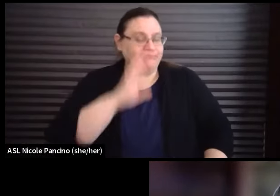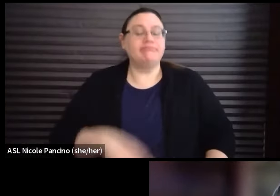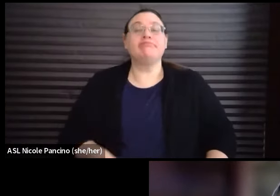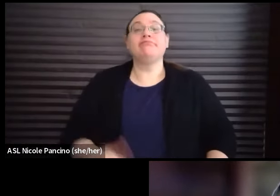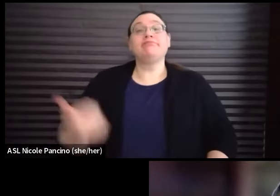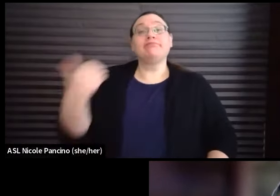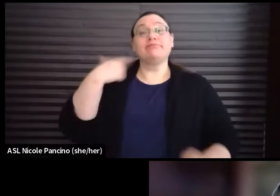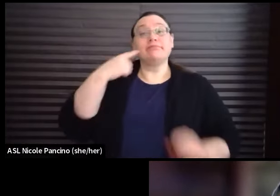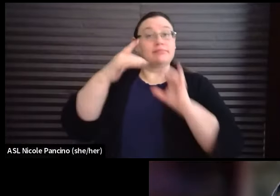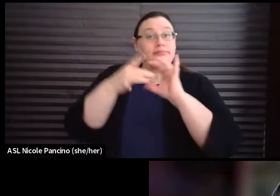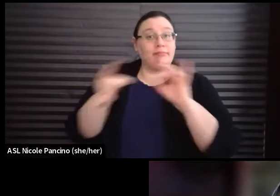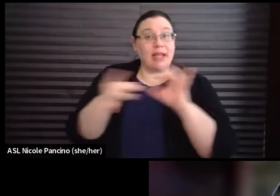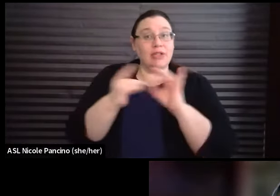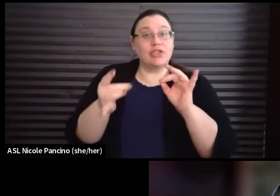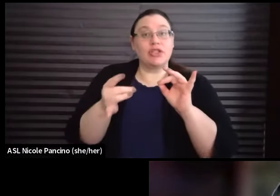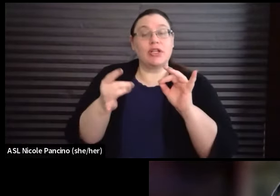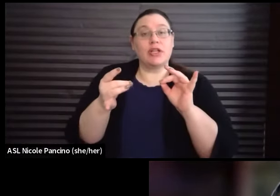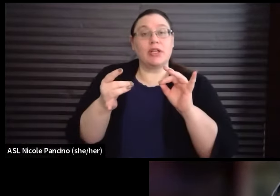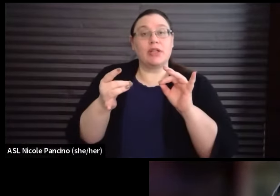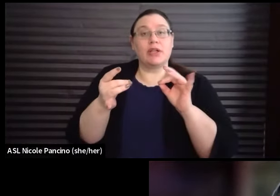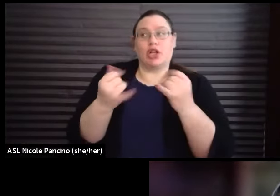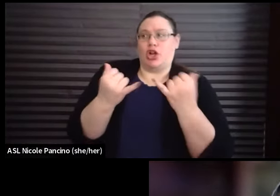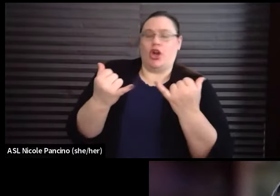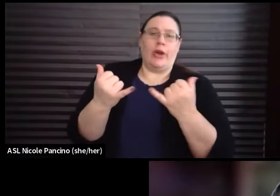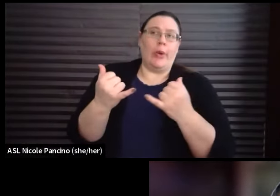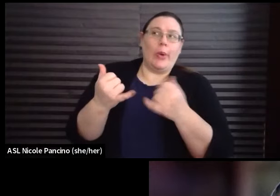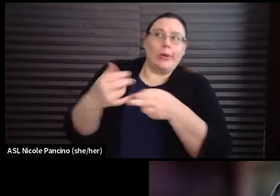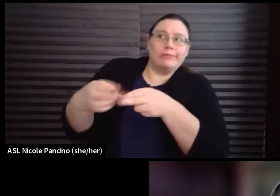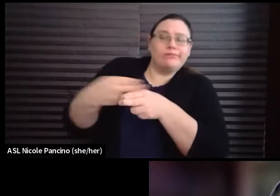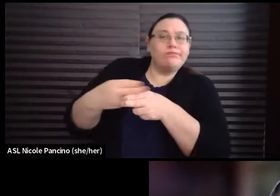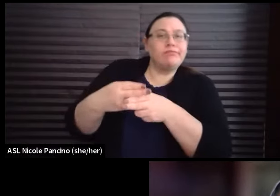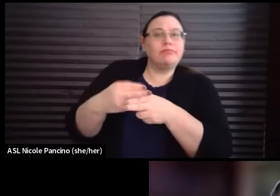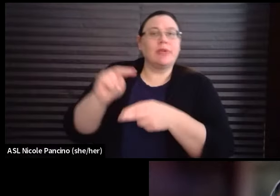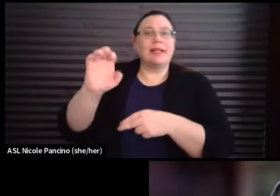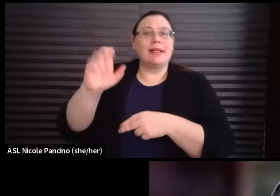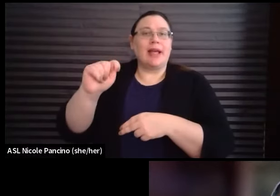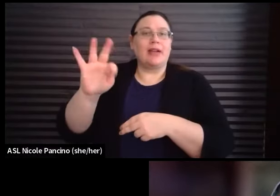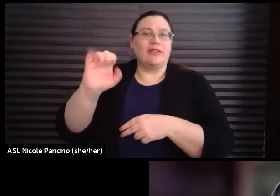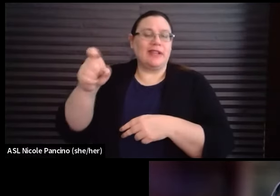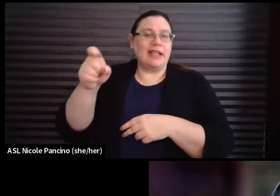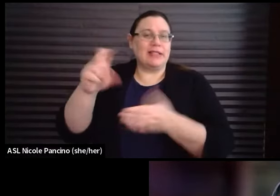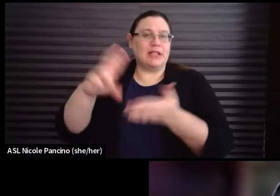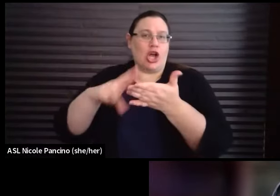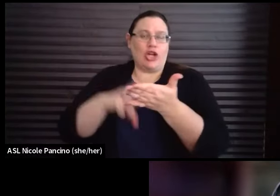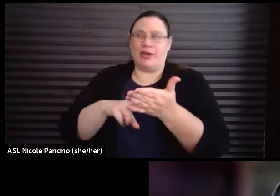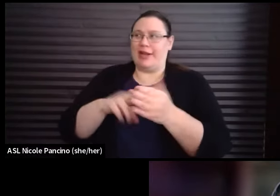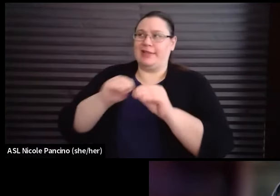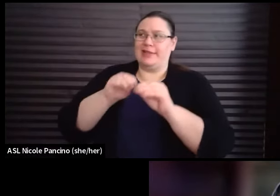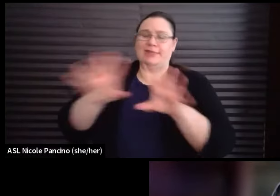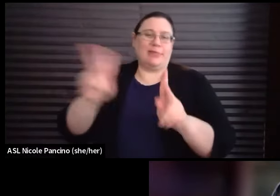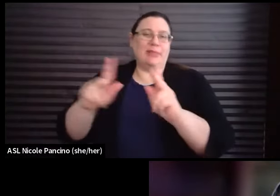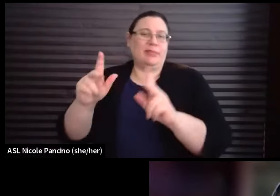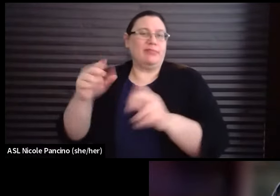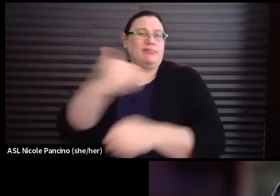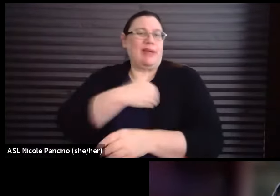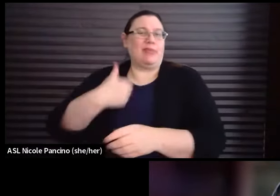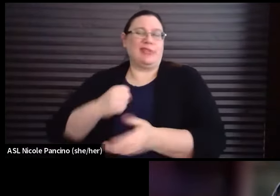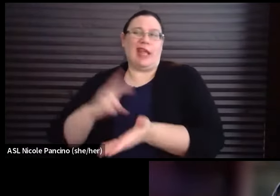current or pending Netflix contract that's out for ratification that members can vote on.